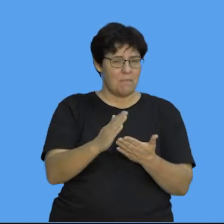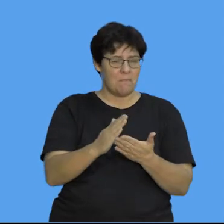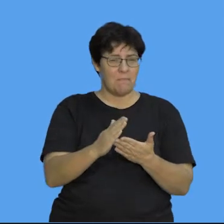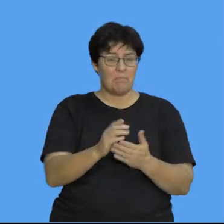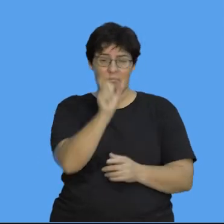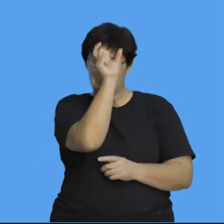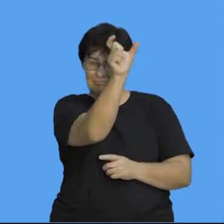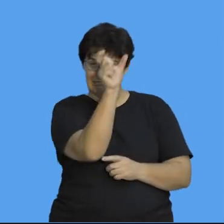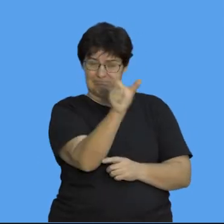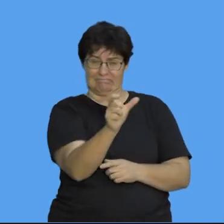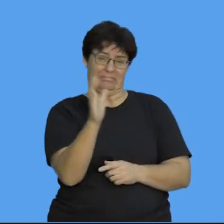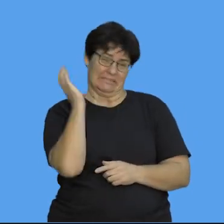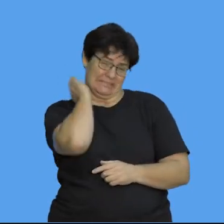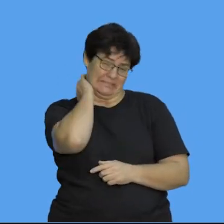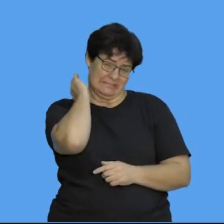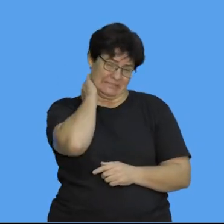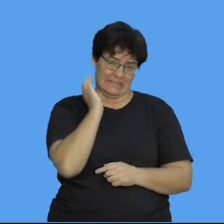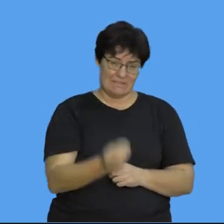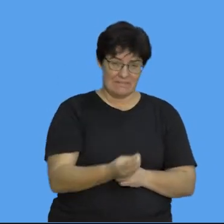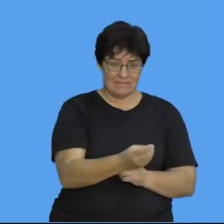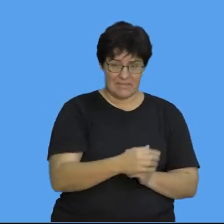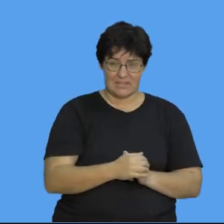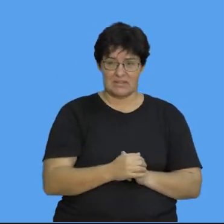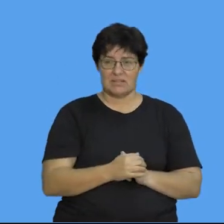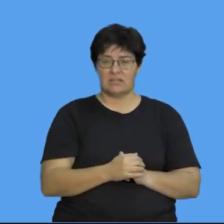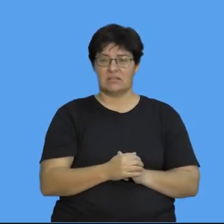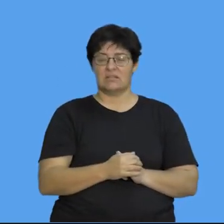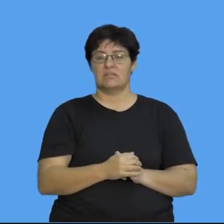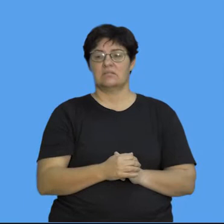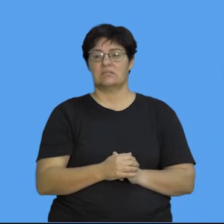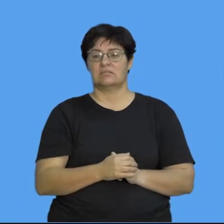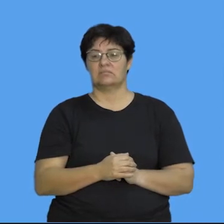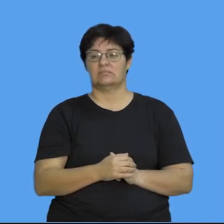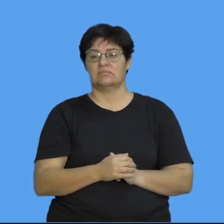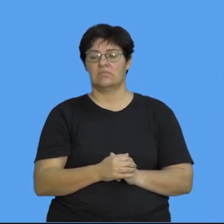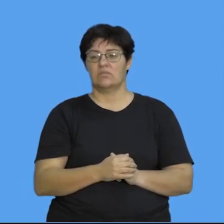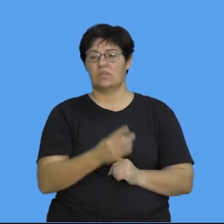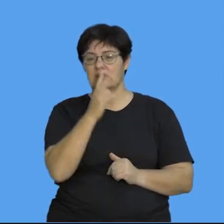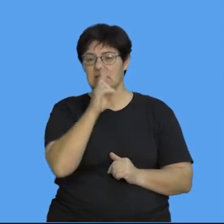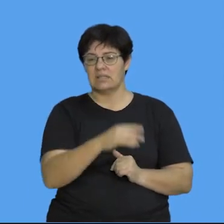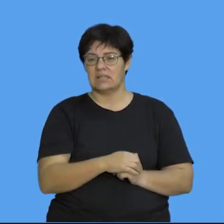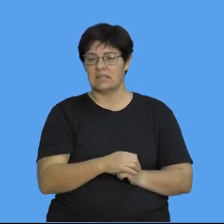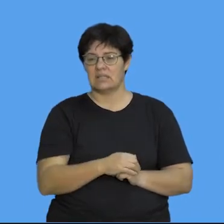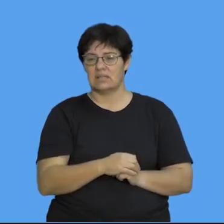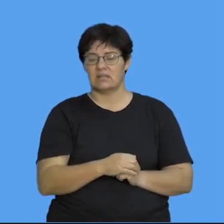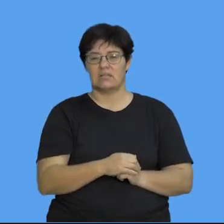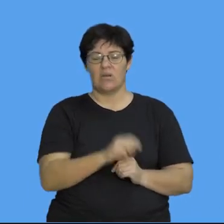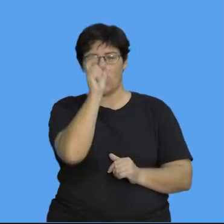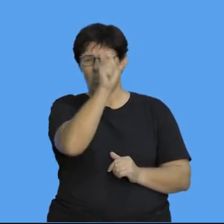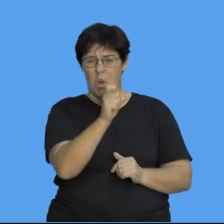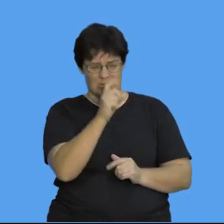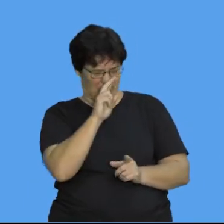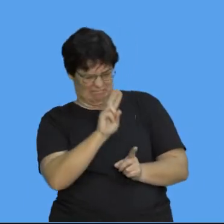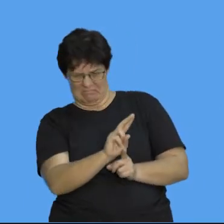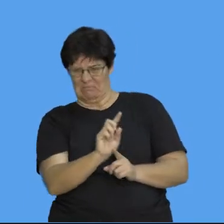big terms. If you have a look on the board here, you're going to see we're going to have a look at words that you might